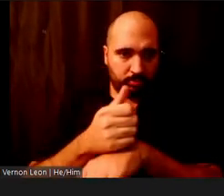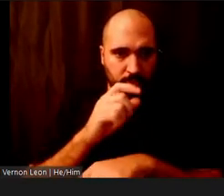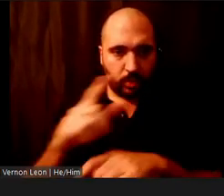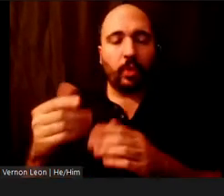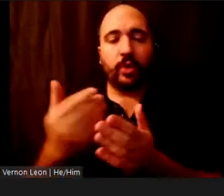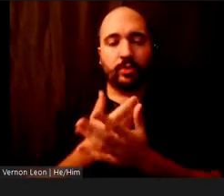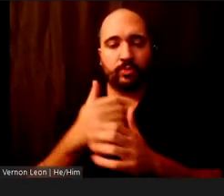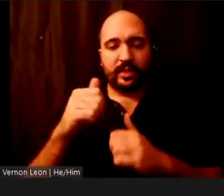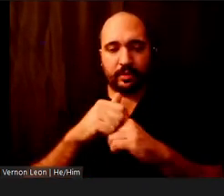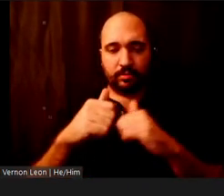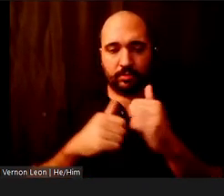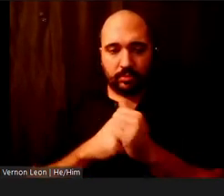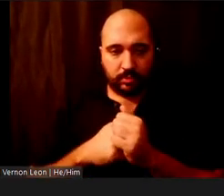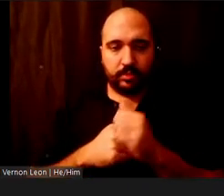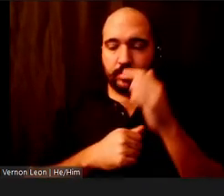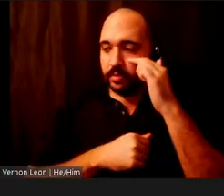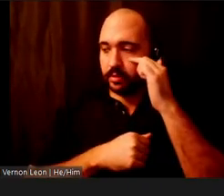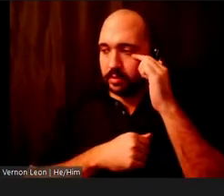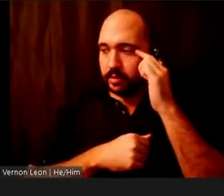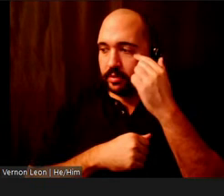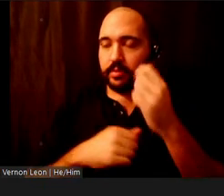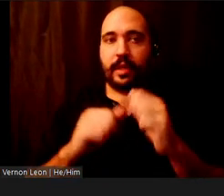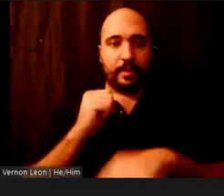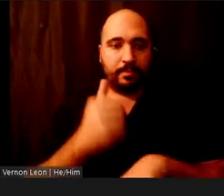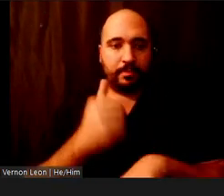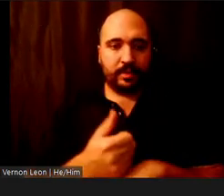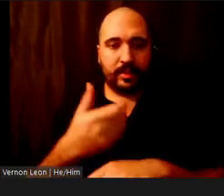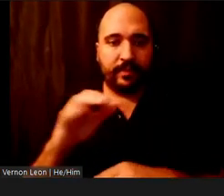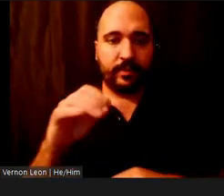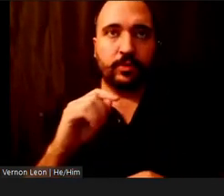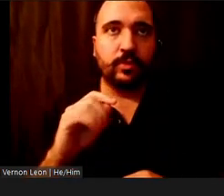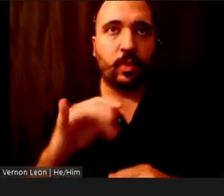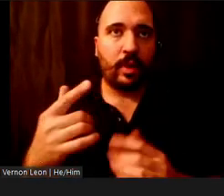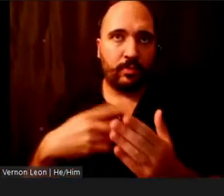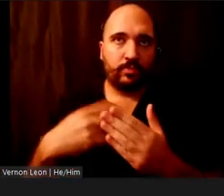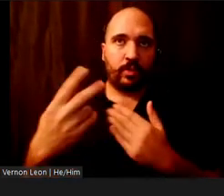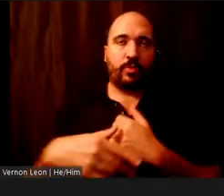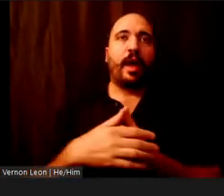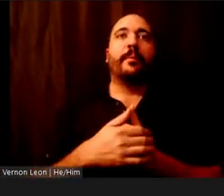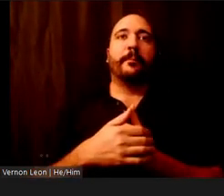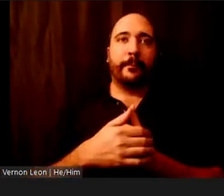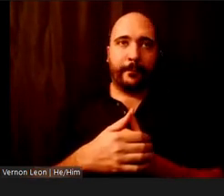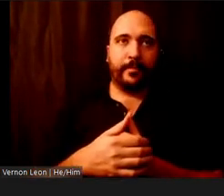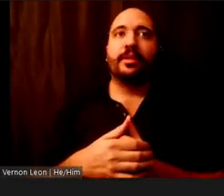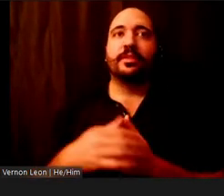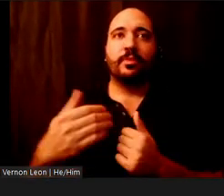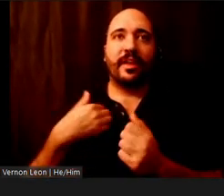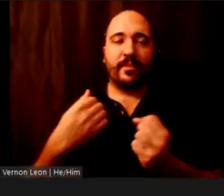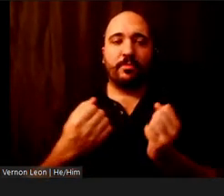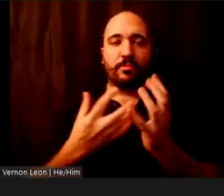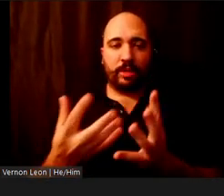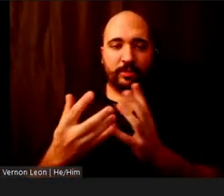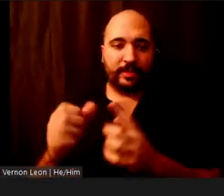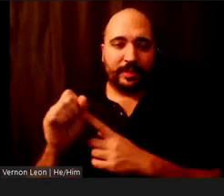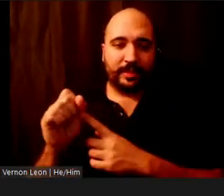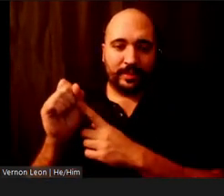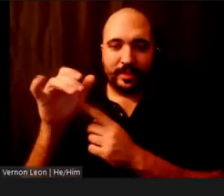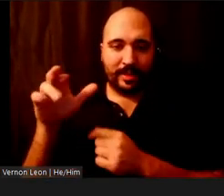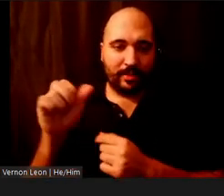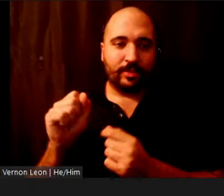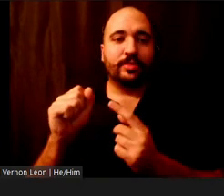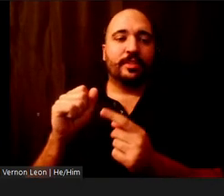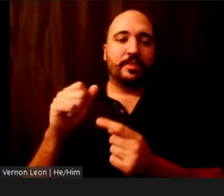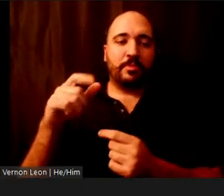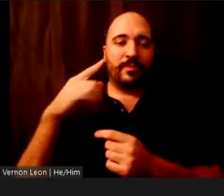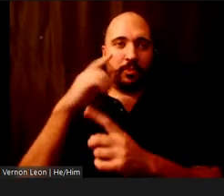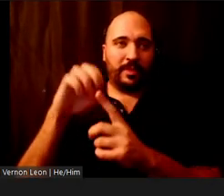tolling infrastructure and toll system equipment. Implementation of a tolling program, which would have multiple scenarios in the environmental assessment to